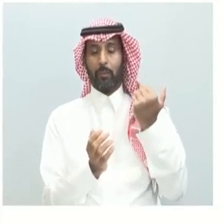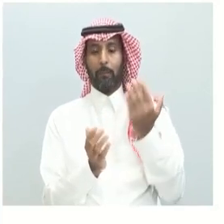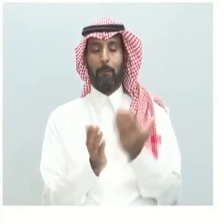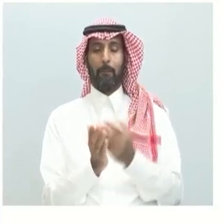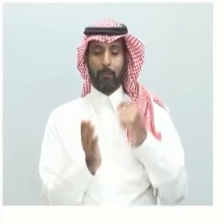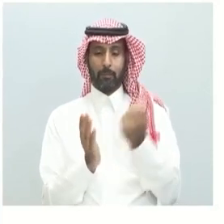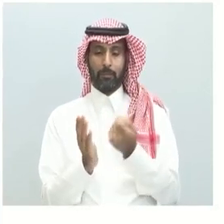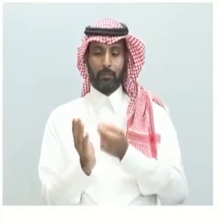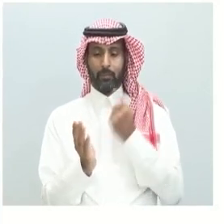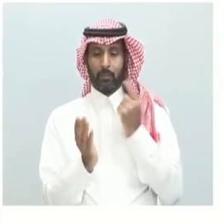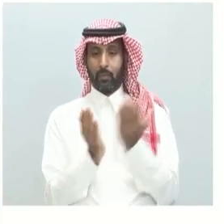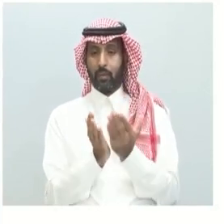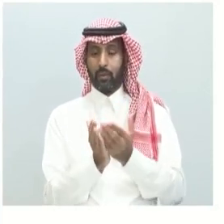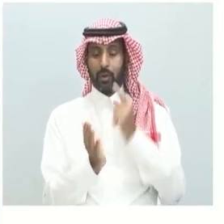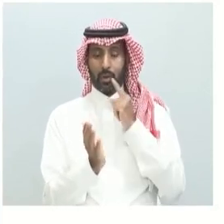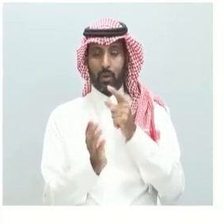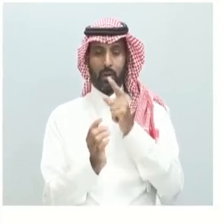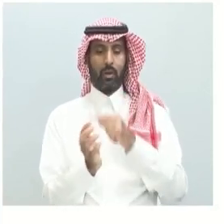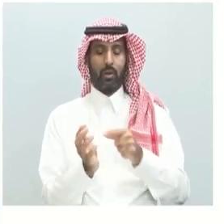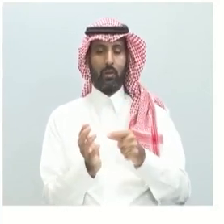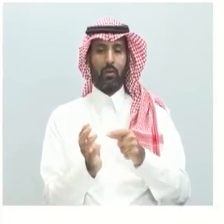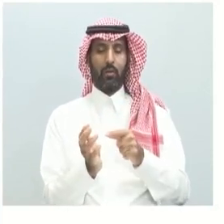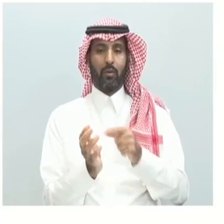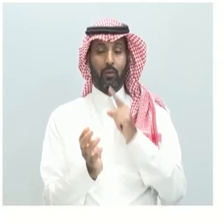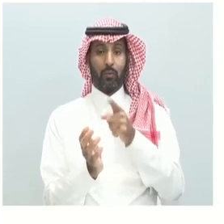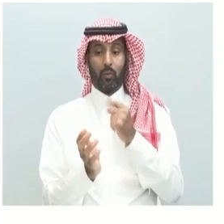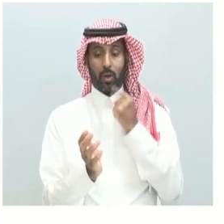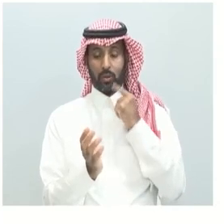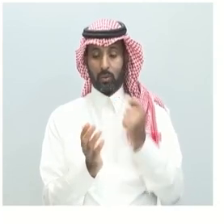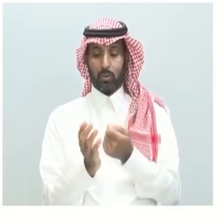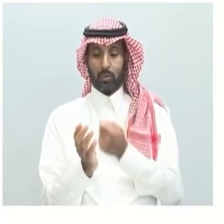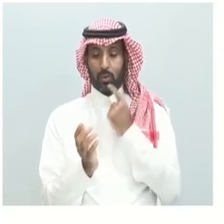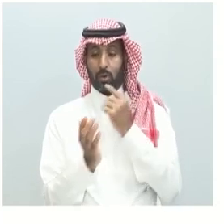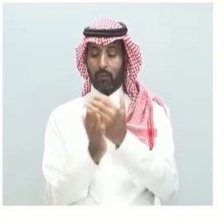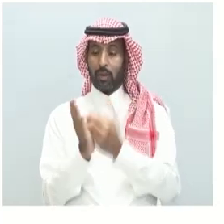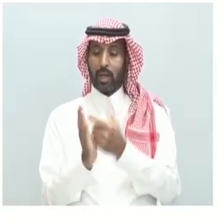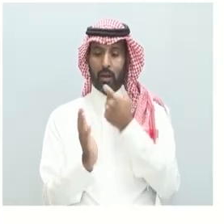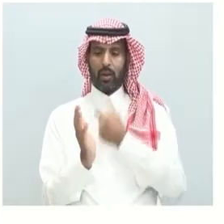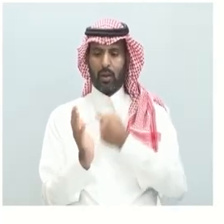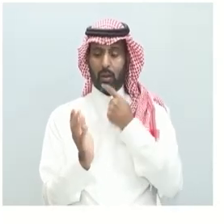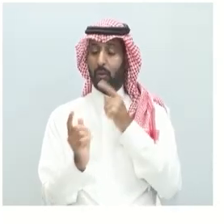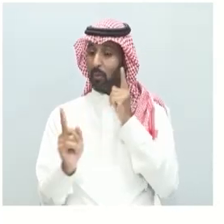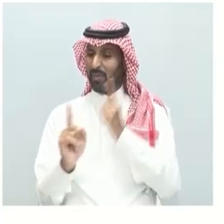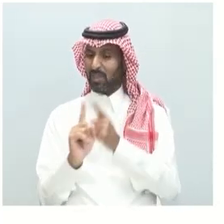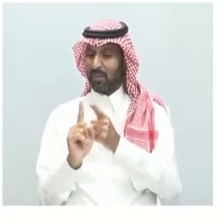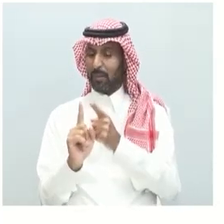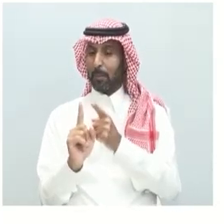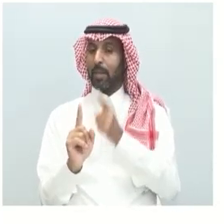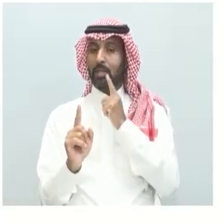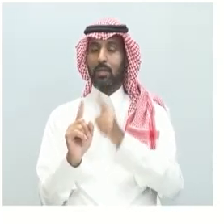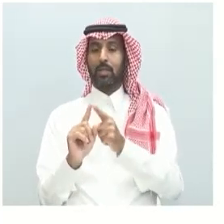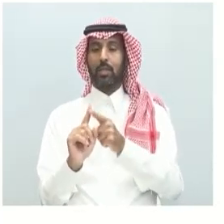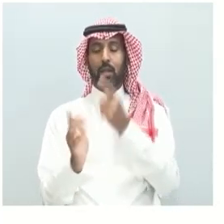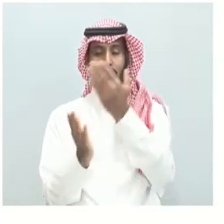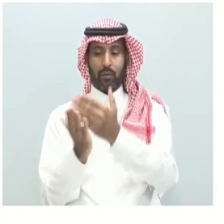the writing lesson, especially the writing corner. If you want to write a formal letter of complaint, if you want to write a